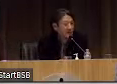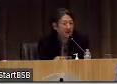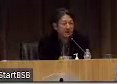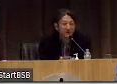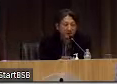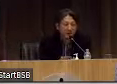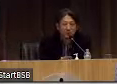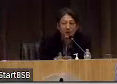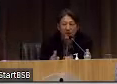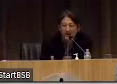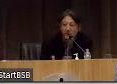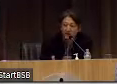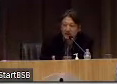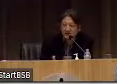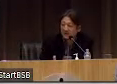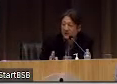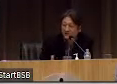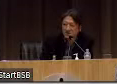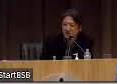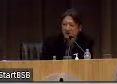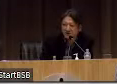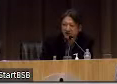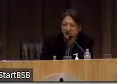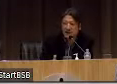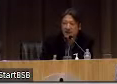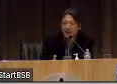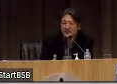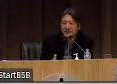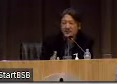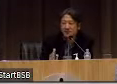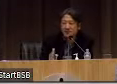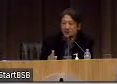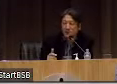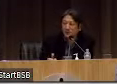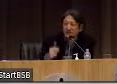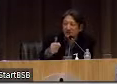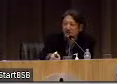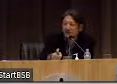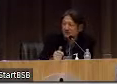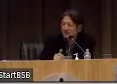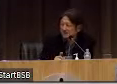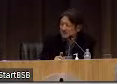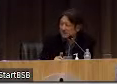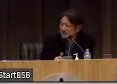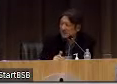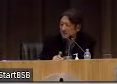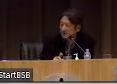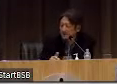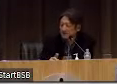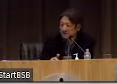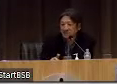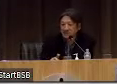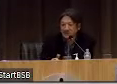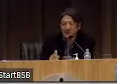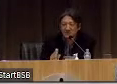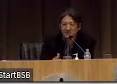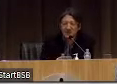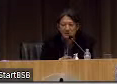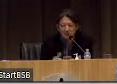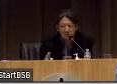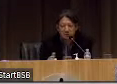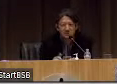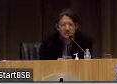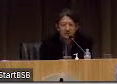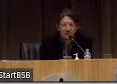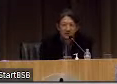AI, as what my colleague said, it's important for us to work with, but we cannot have all on that